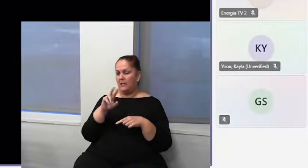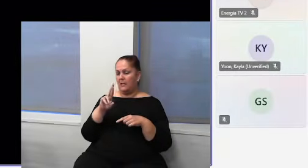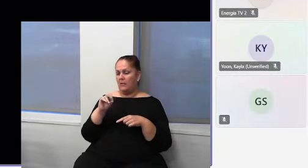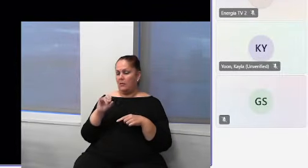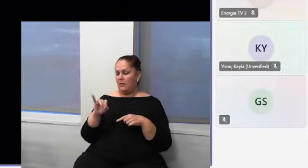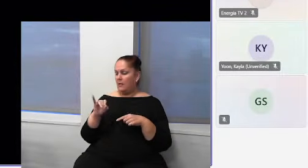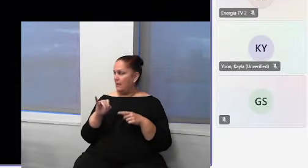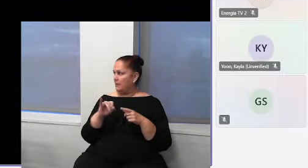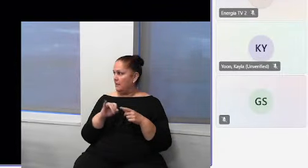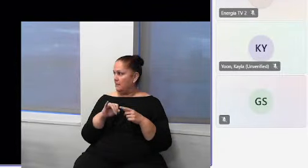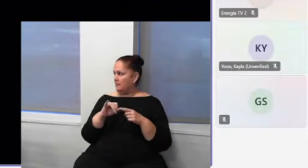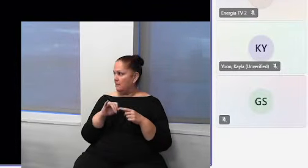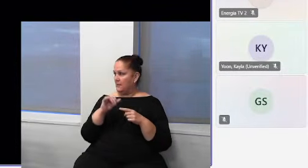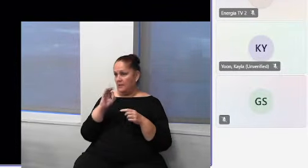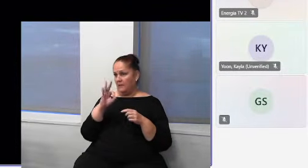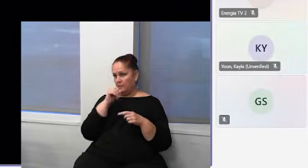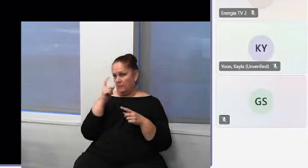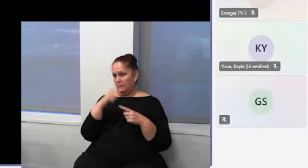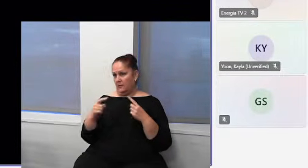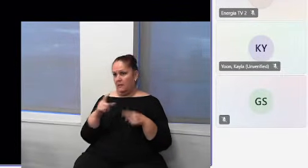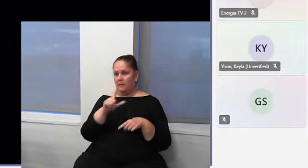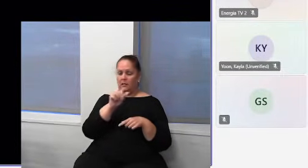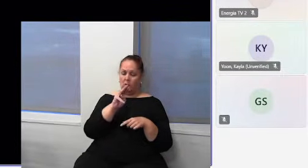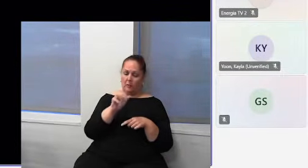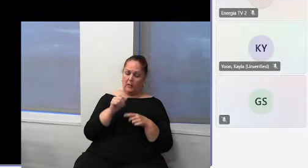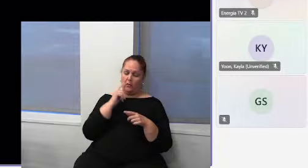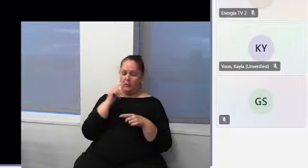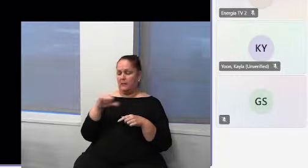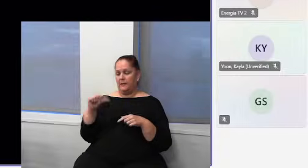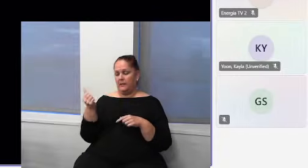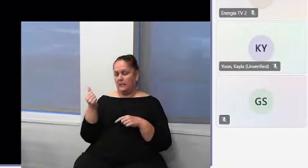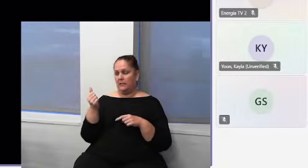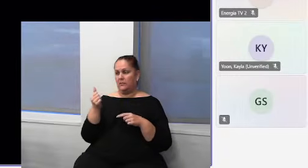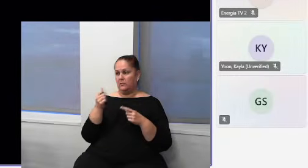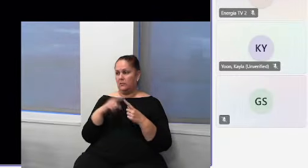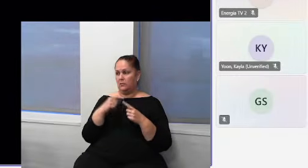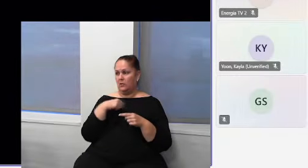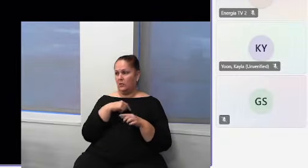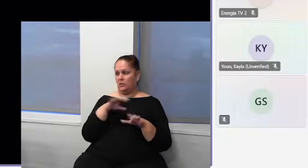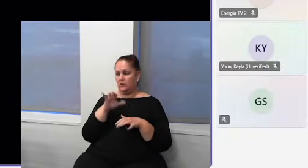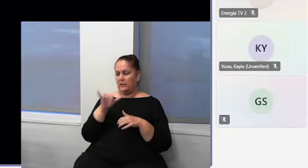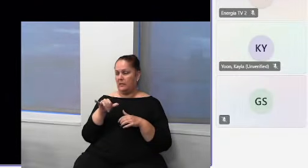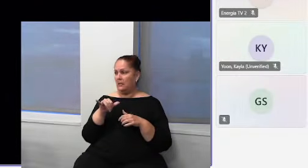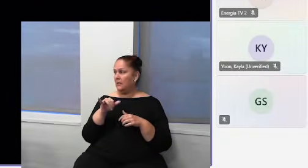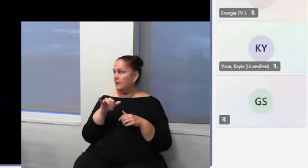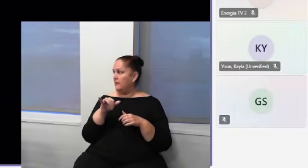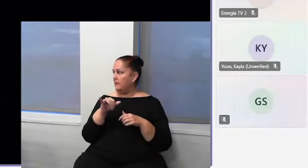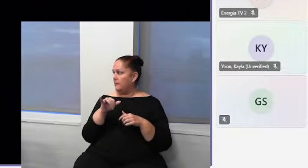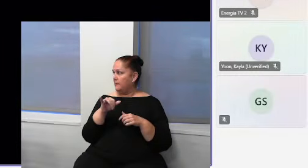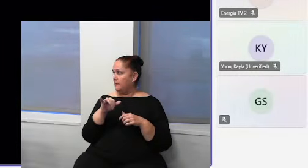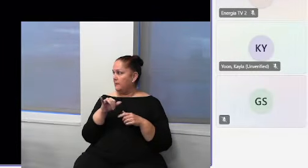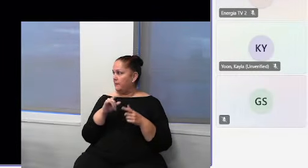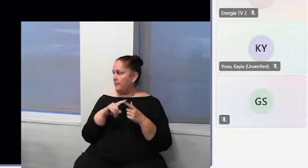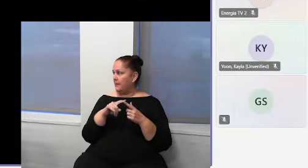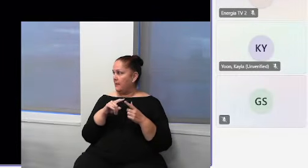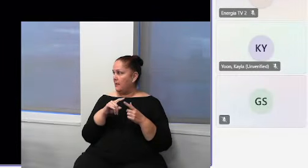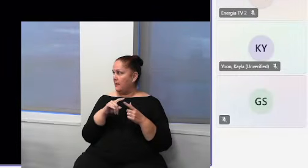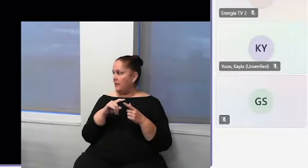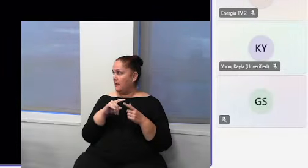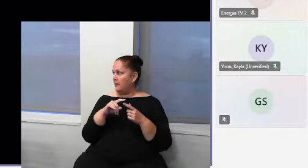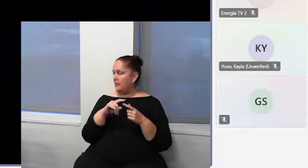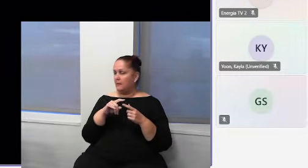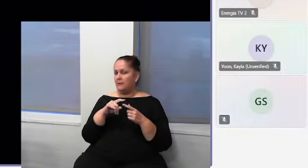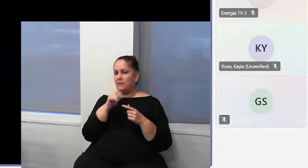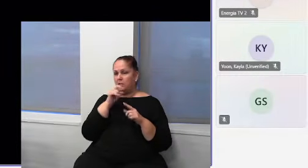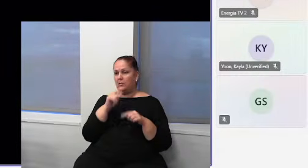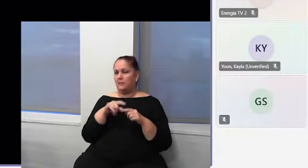ROIs, and that there would not be an objection from either Luma or anyone else to us doing so on the basis of it